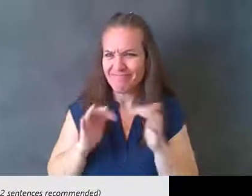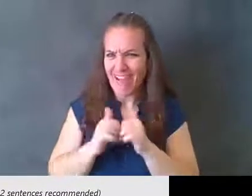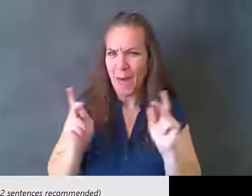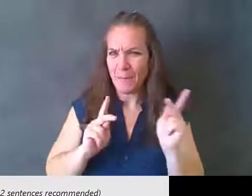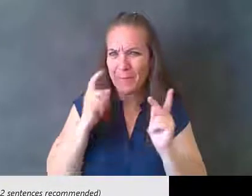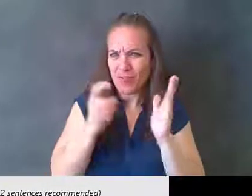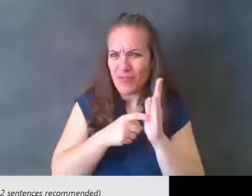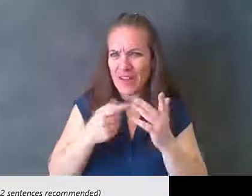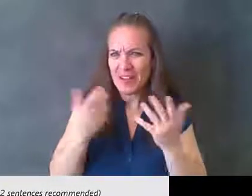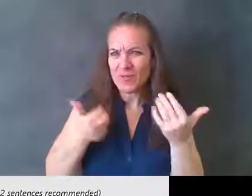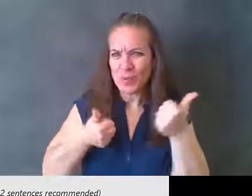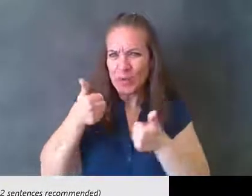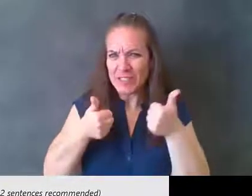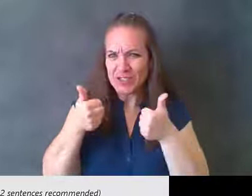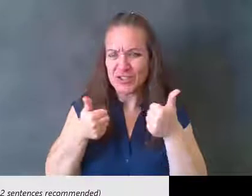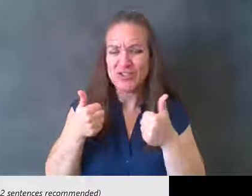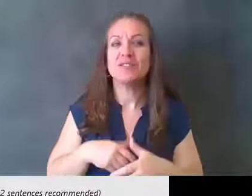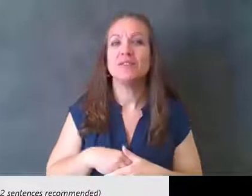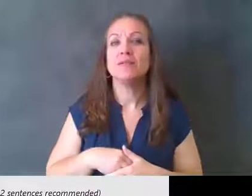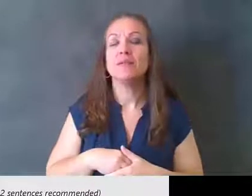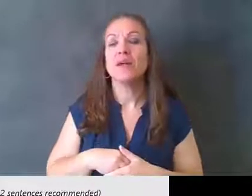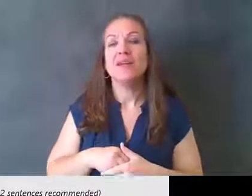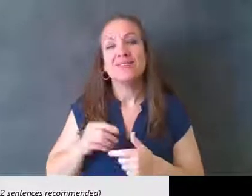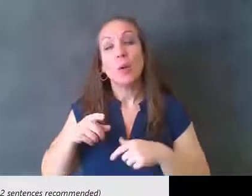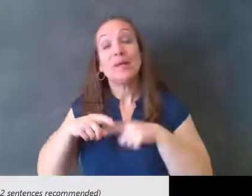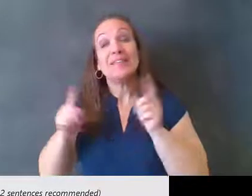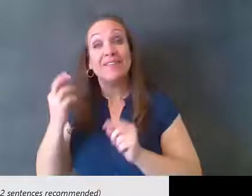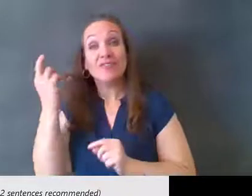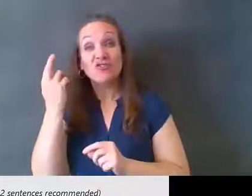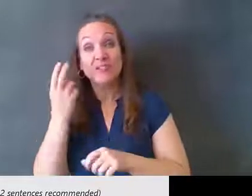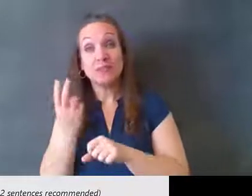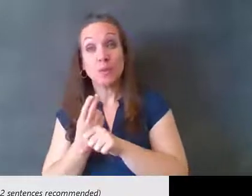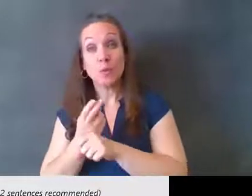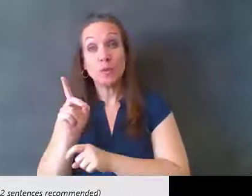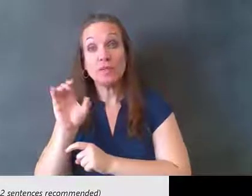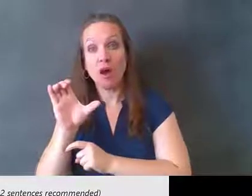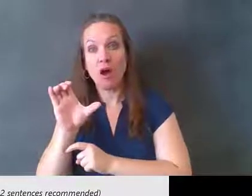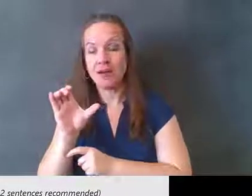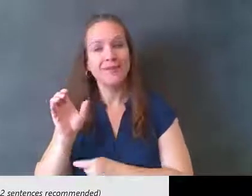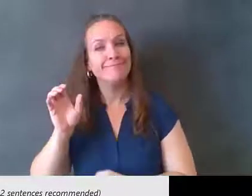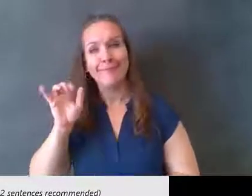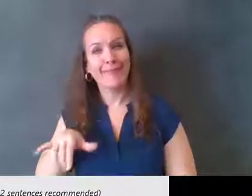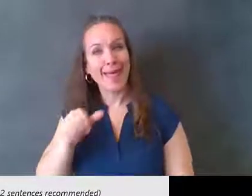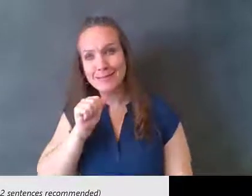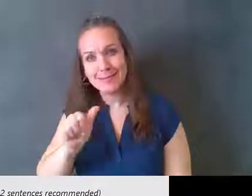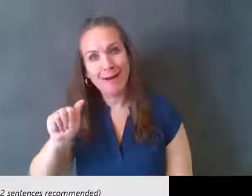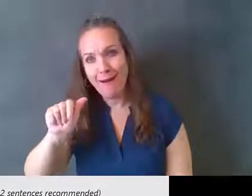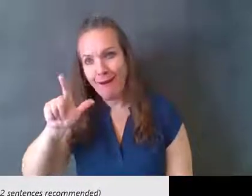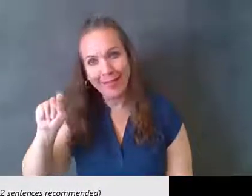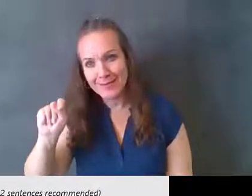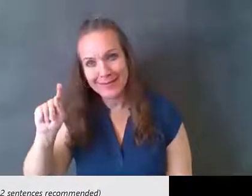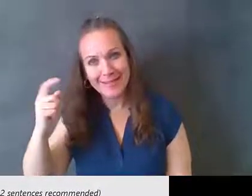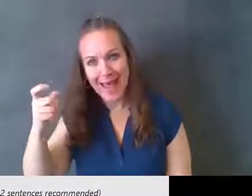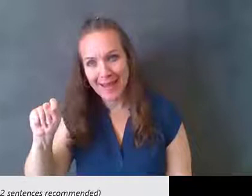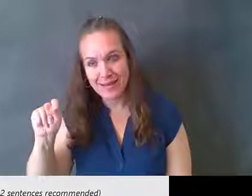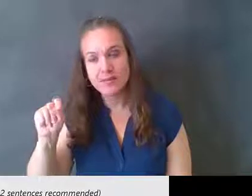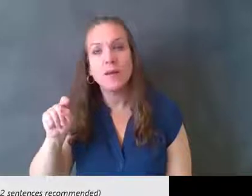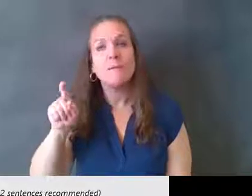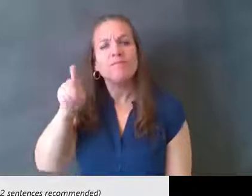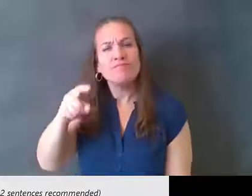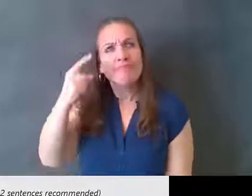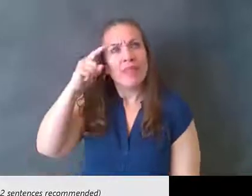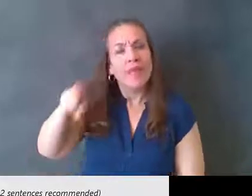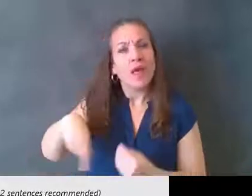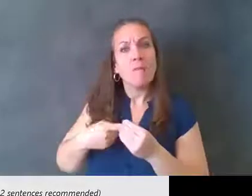selecting. So in that scenario, that's not going to be alt text. So you always want to think about what the purpose of